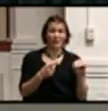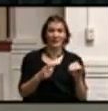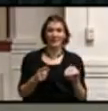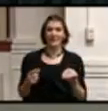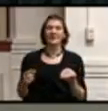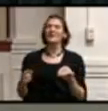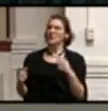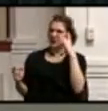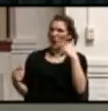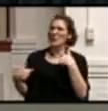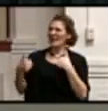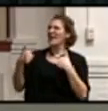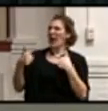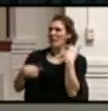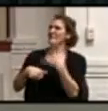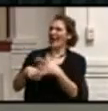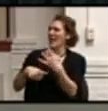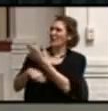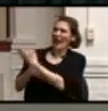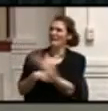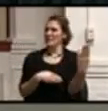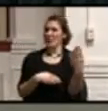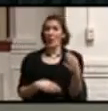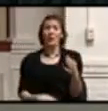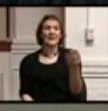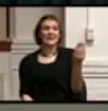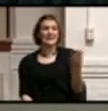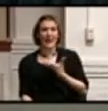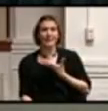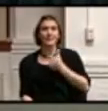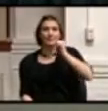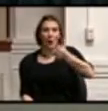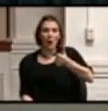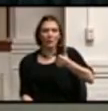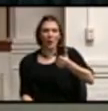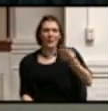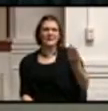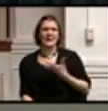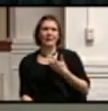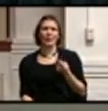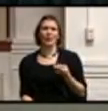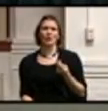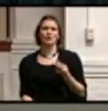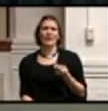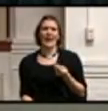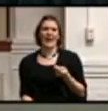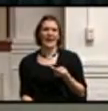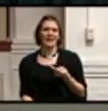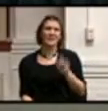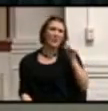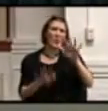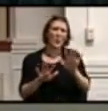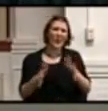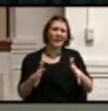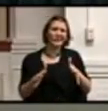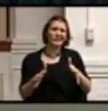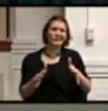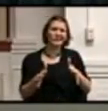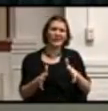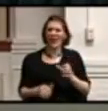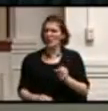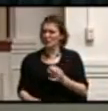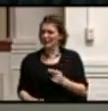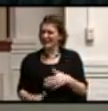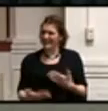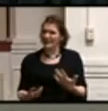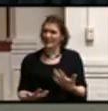Jan. So let me know by tomorrow. Yeah. No, 2 days. I was going to, because tomorrow is the weather's bad, so I